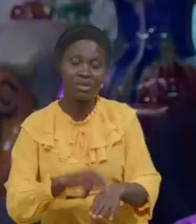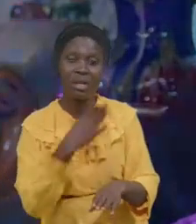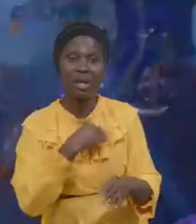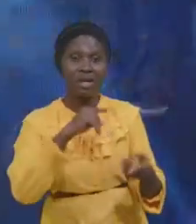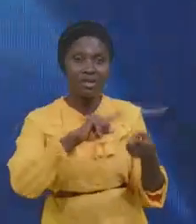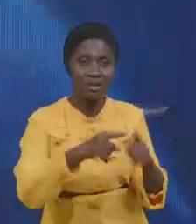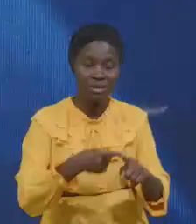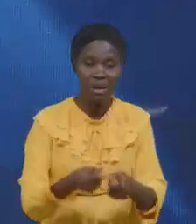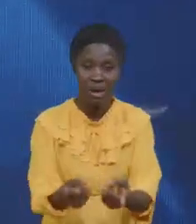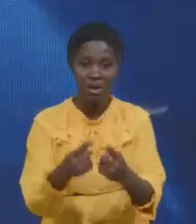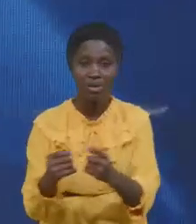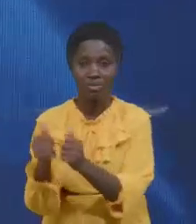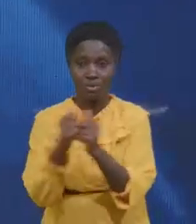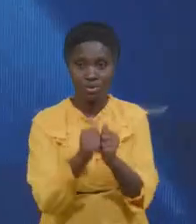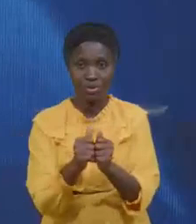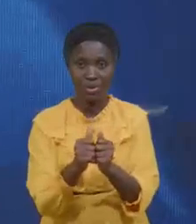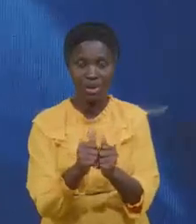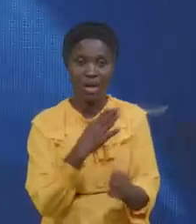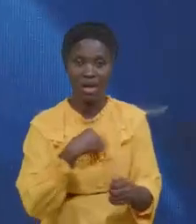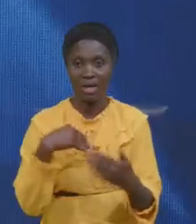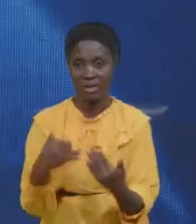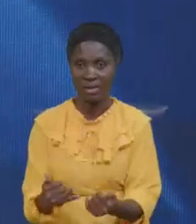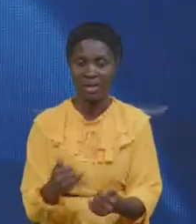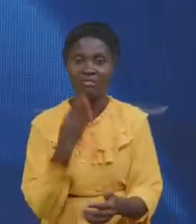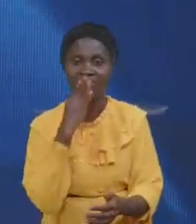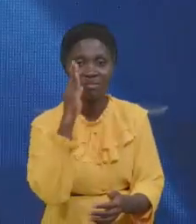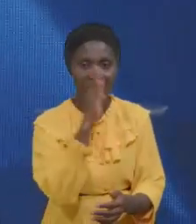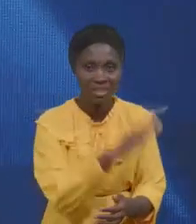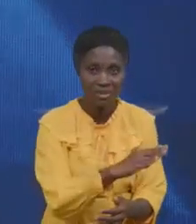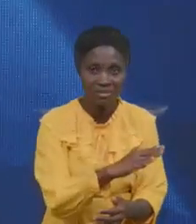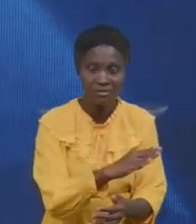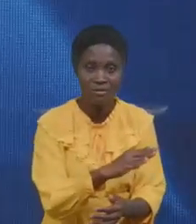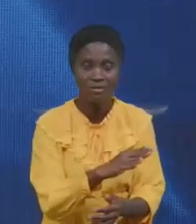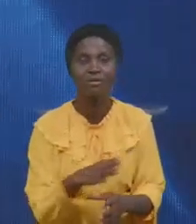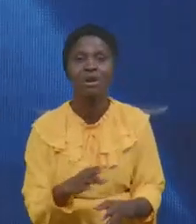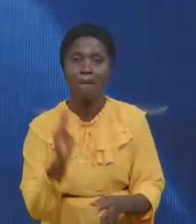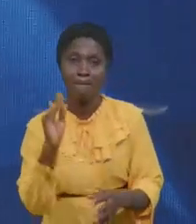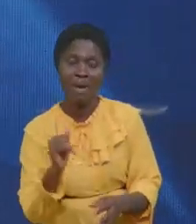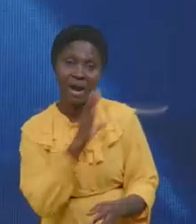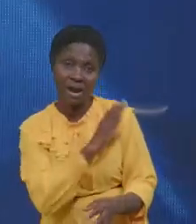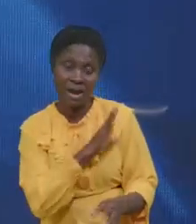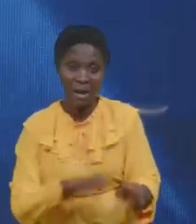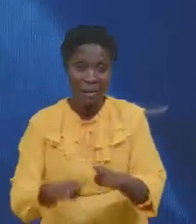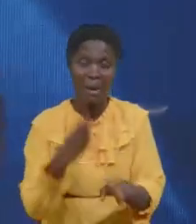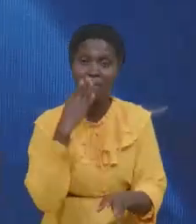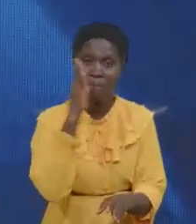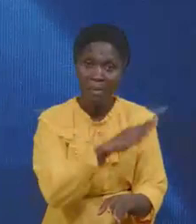come together, and now evil character, bad